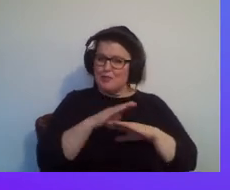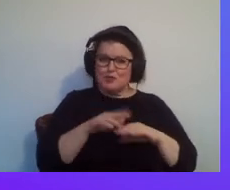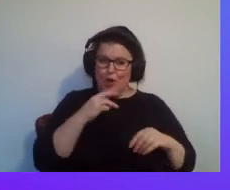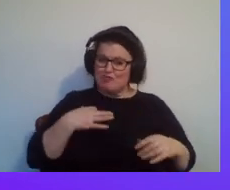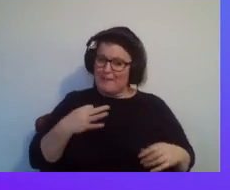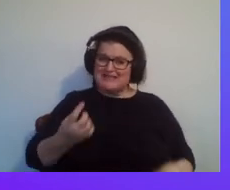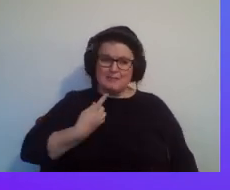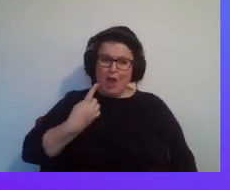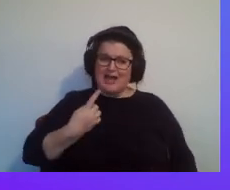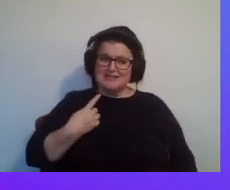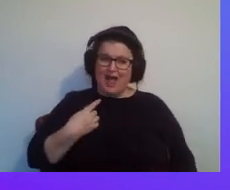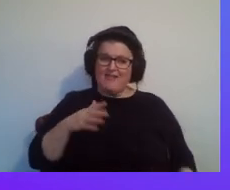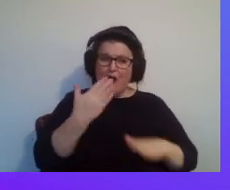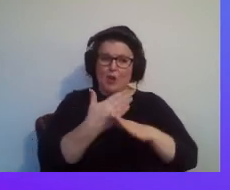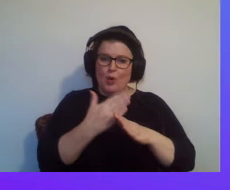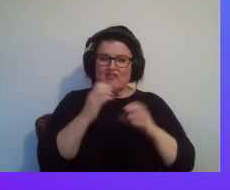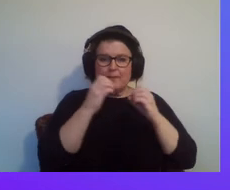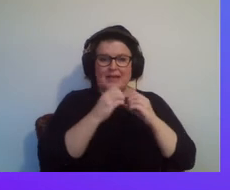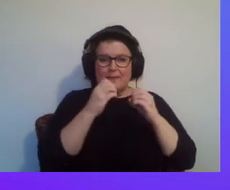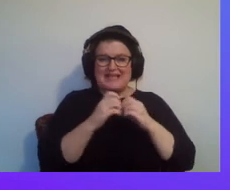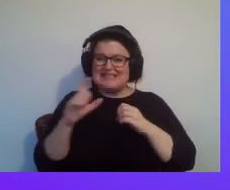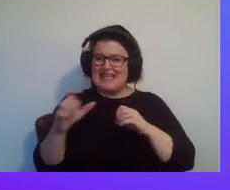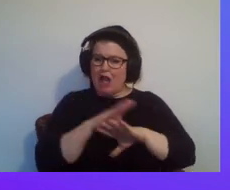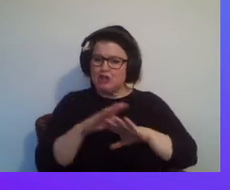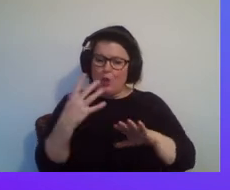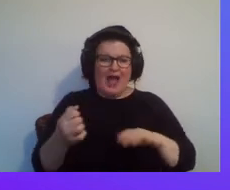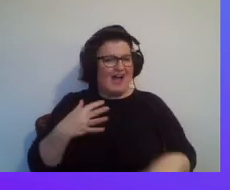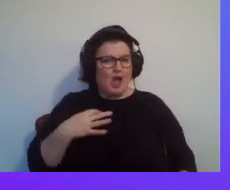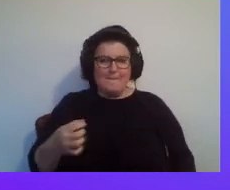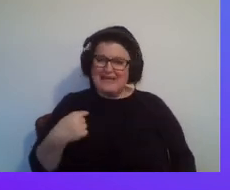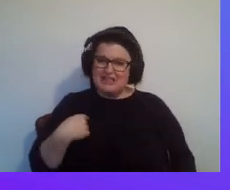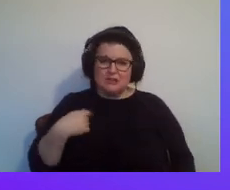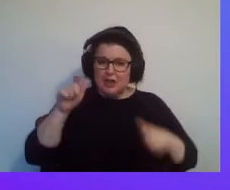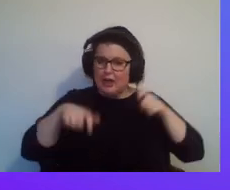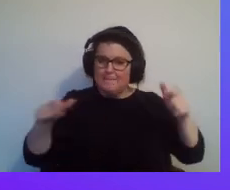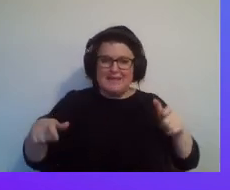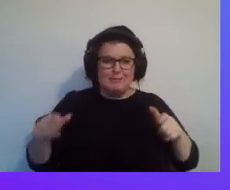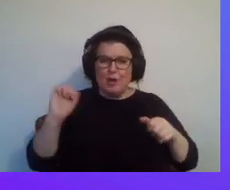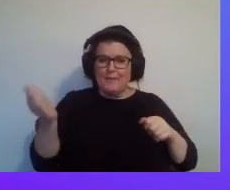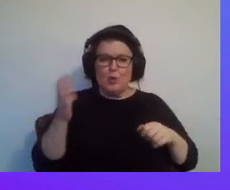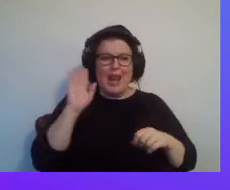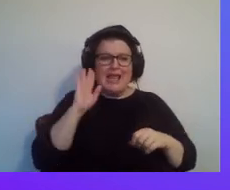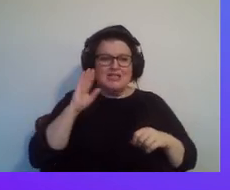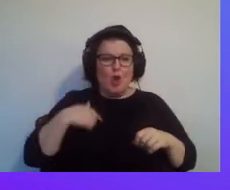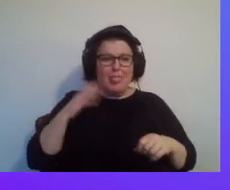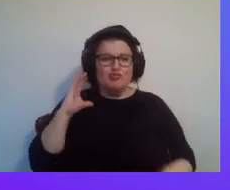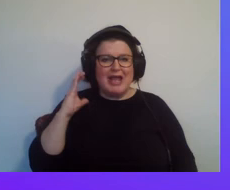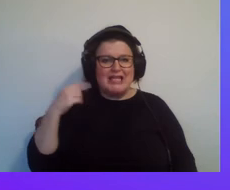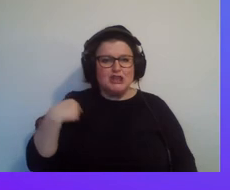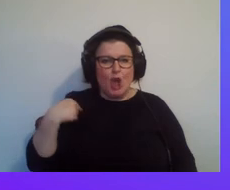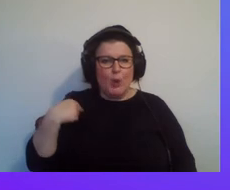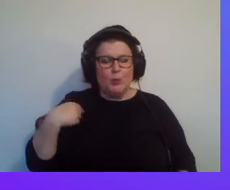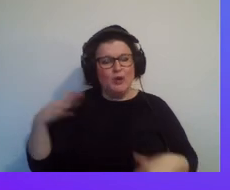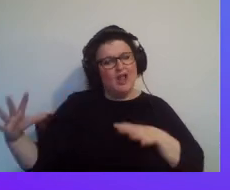opinion. I'm speaking on behalf of those people who WhatsApp me, who message me, who call me on my radio show, and who contact me